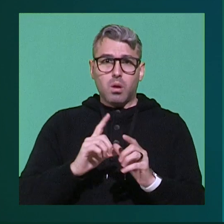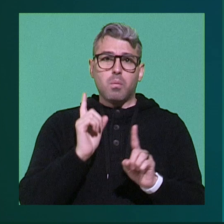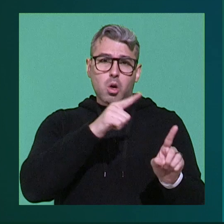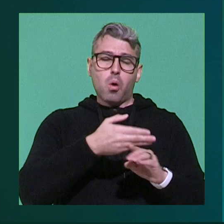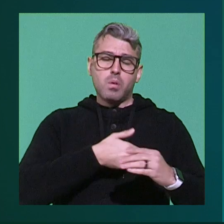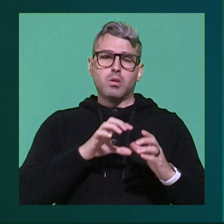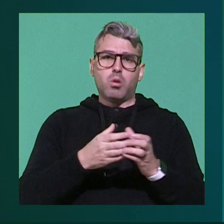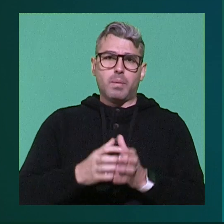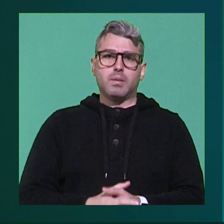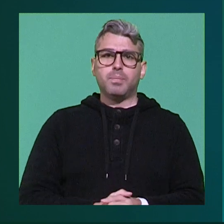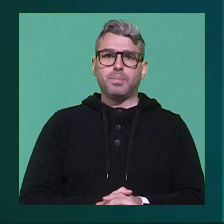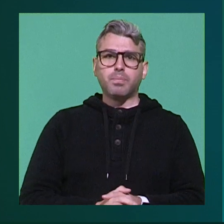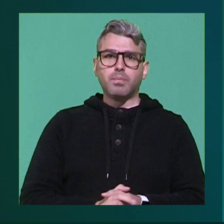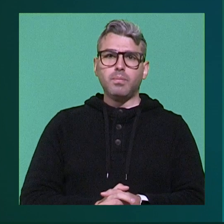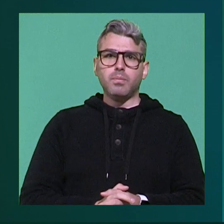year ends.